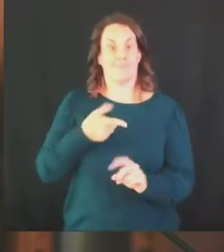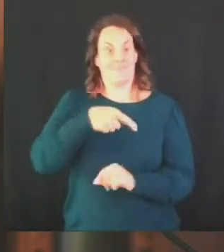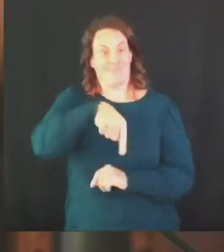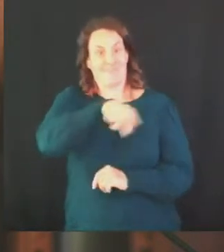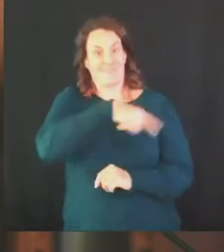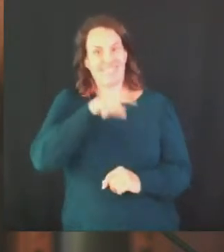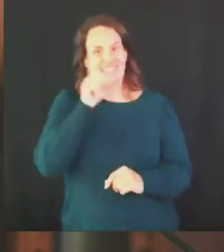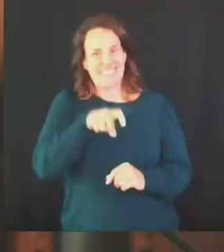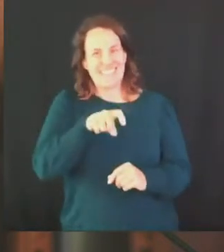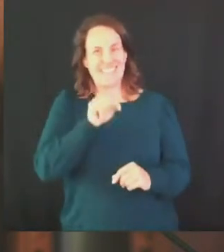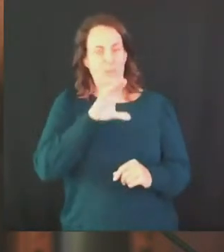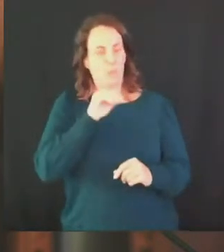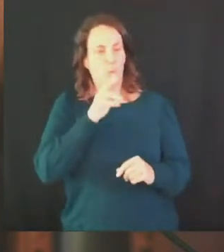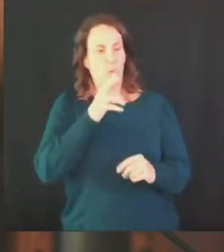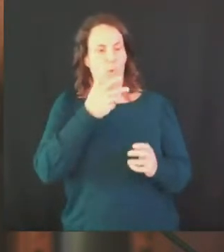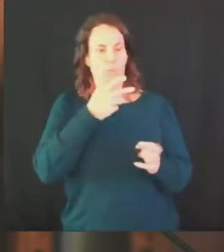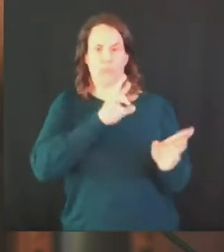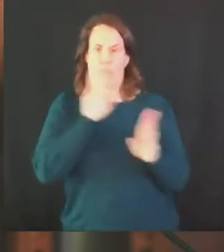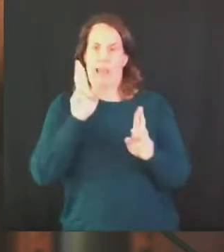live in their care. And so